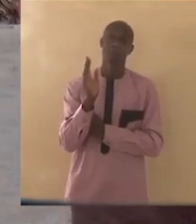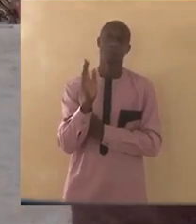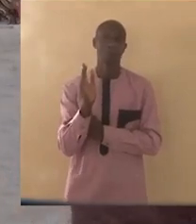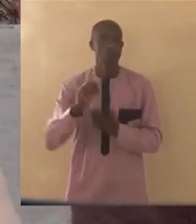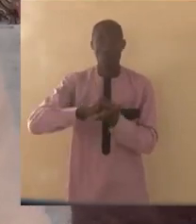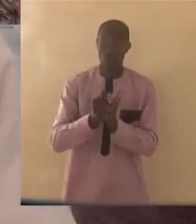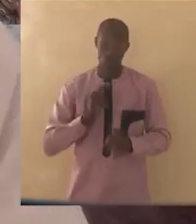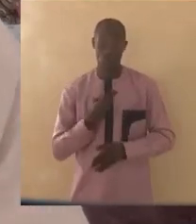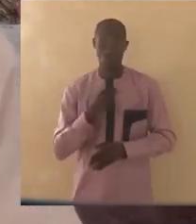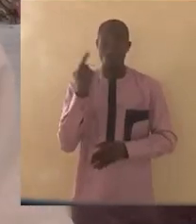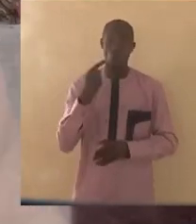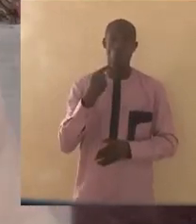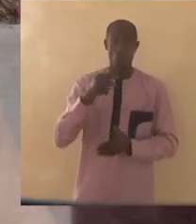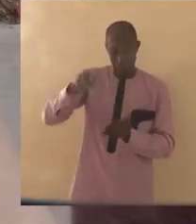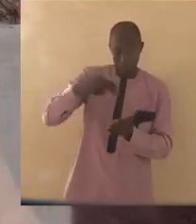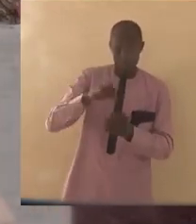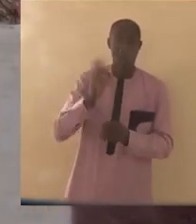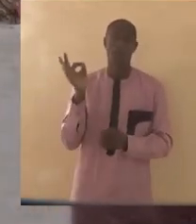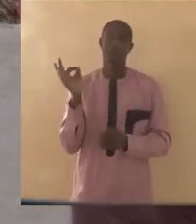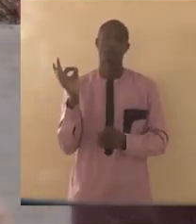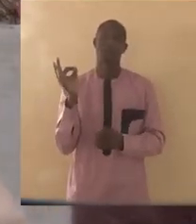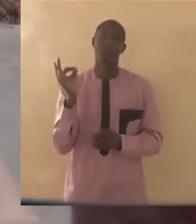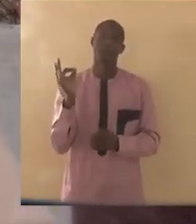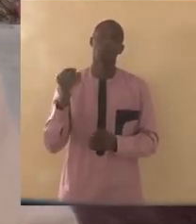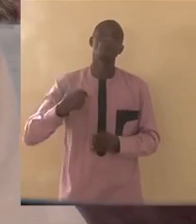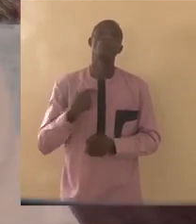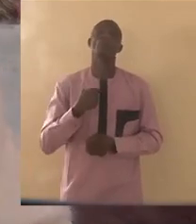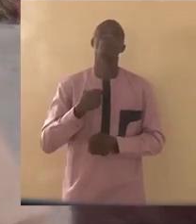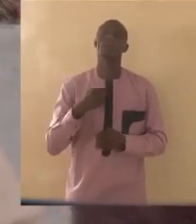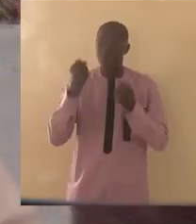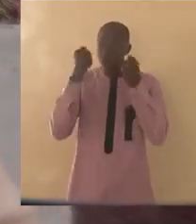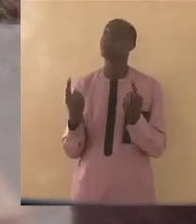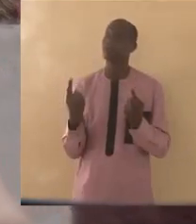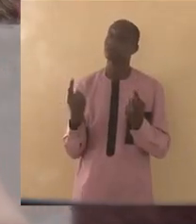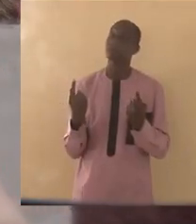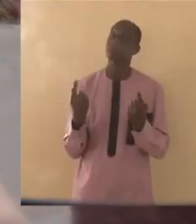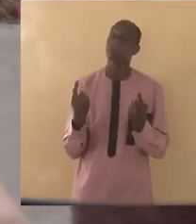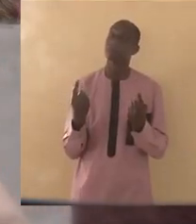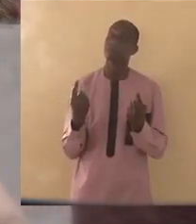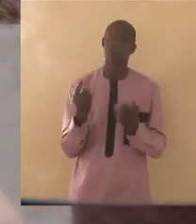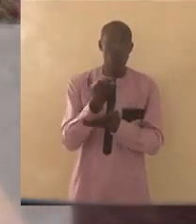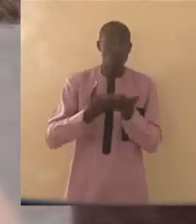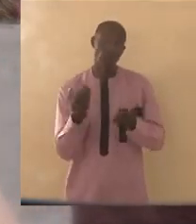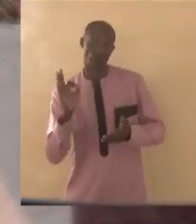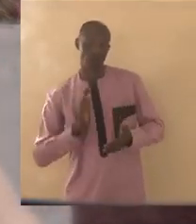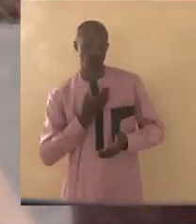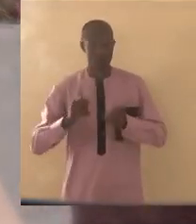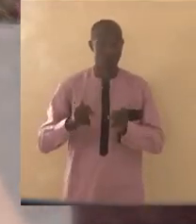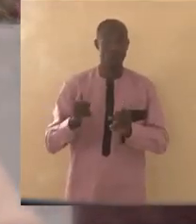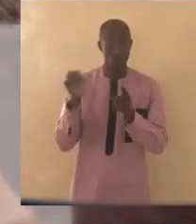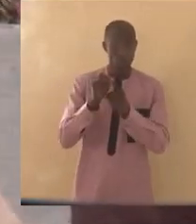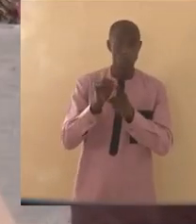Those of us who did elementary scriptures, who did elementary theology, we are shocked. And some of our